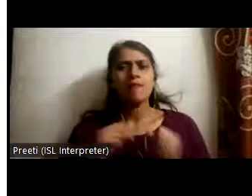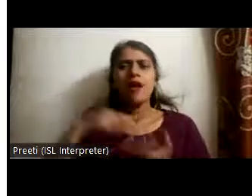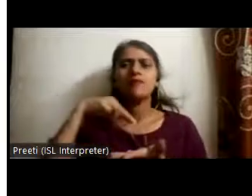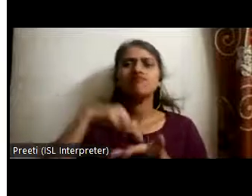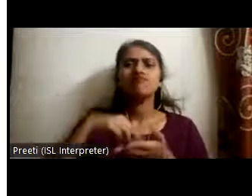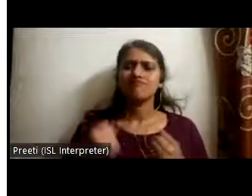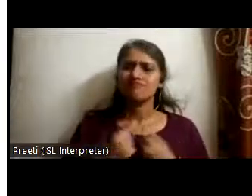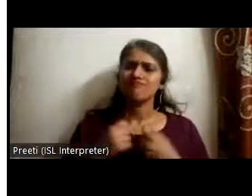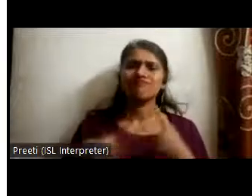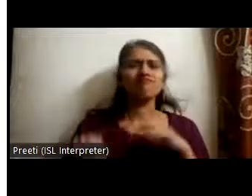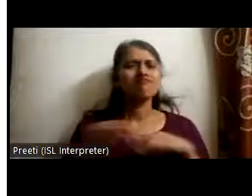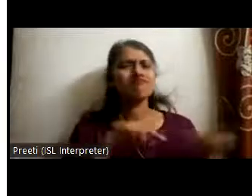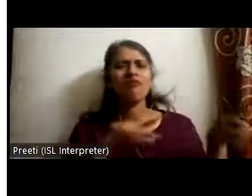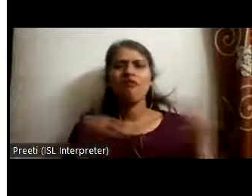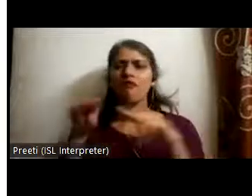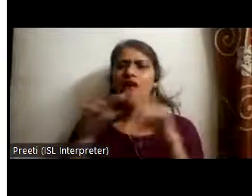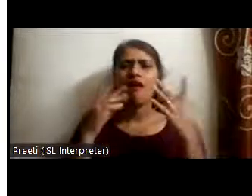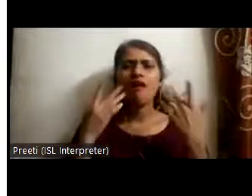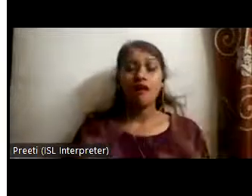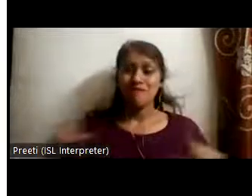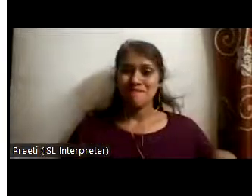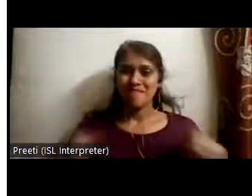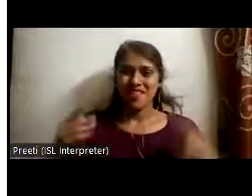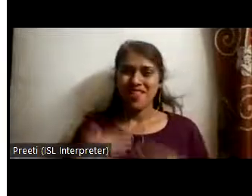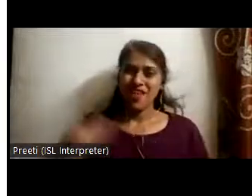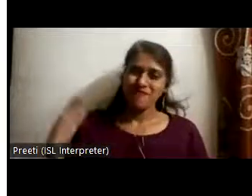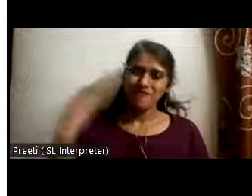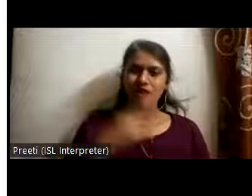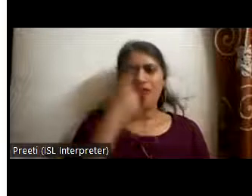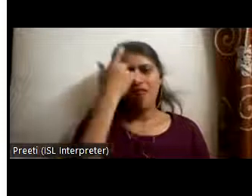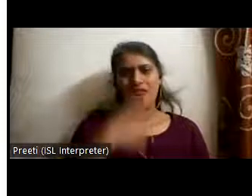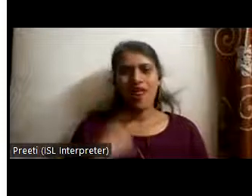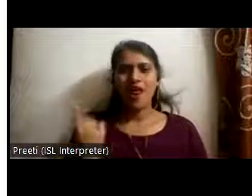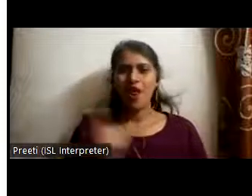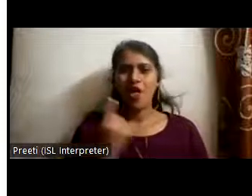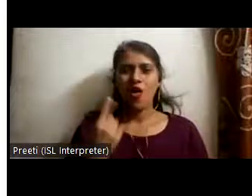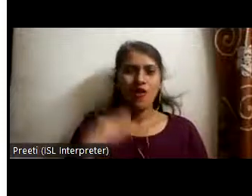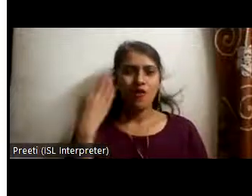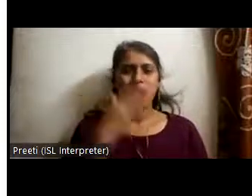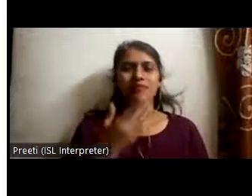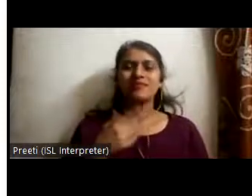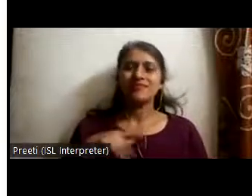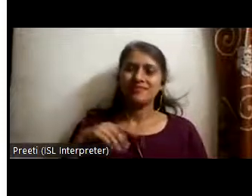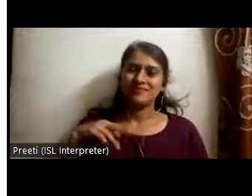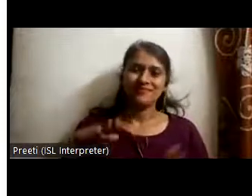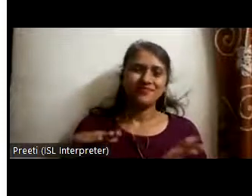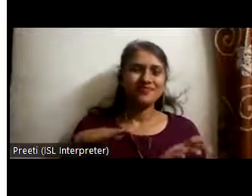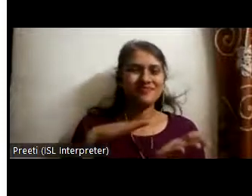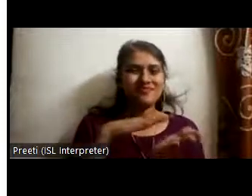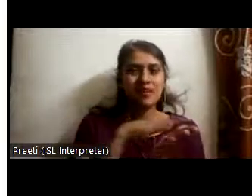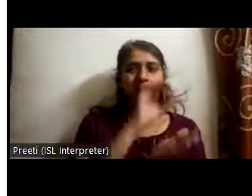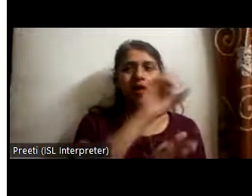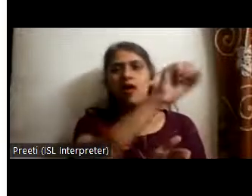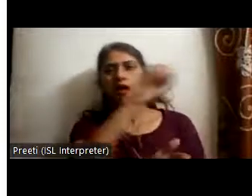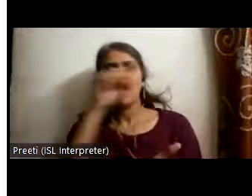person is independently going up on a wheelchair on the ramp, and the person is trying to open the lock, while he's trying to open the